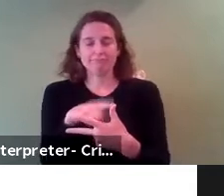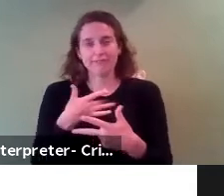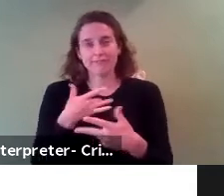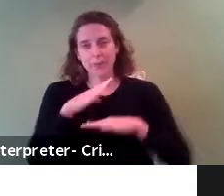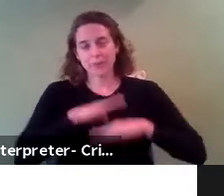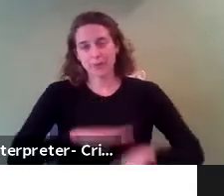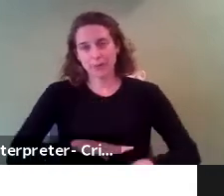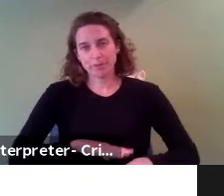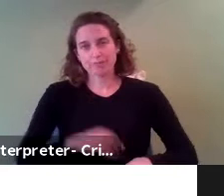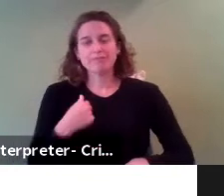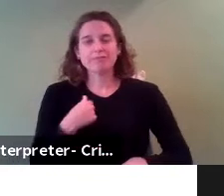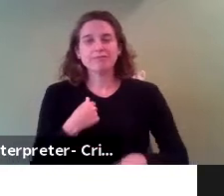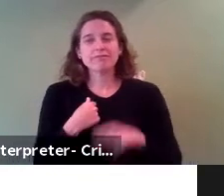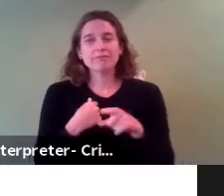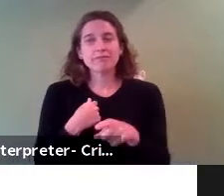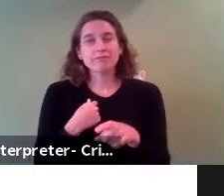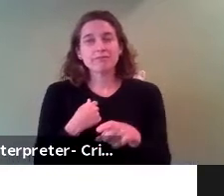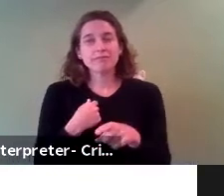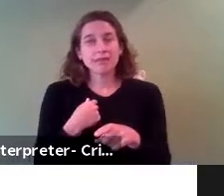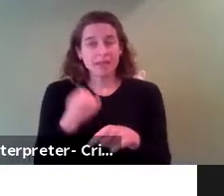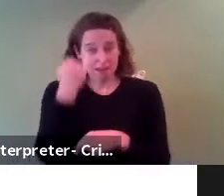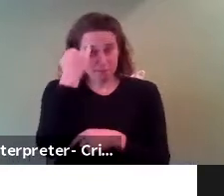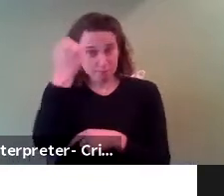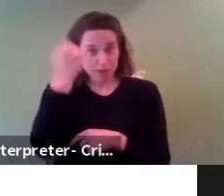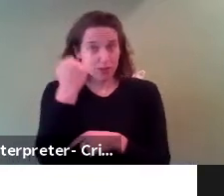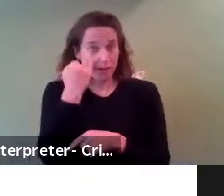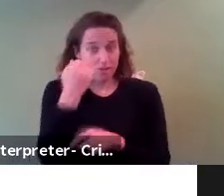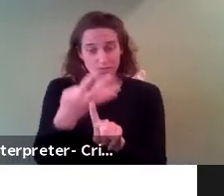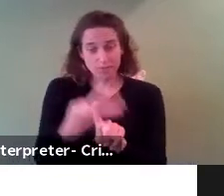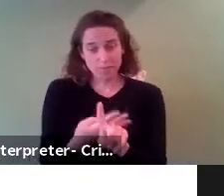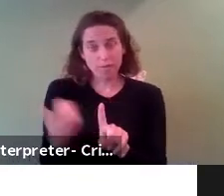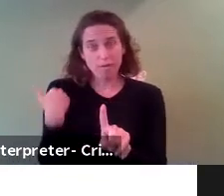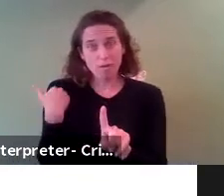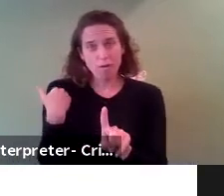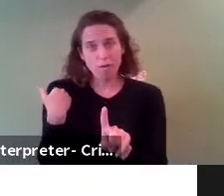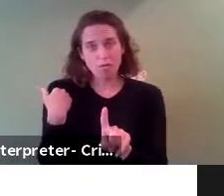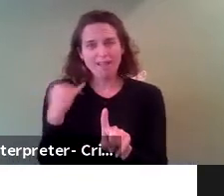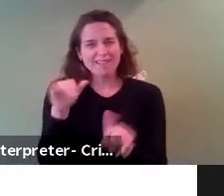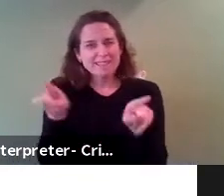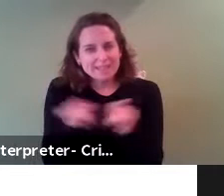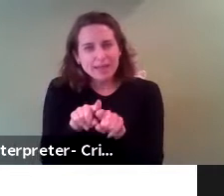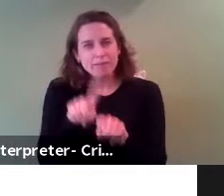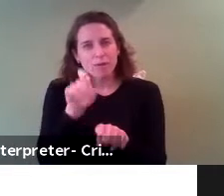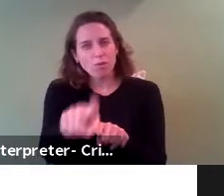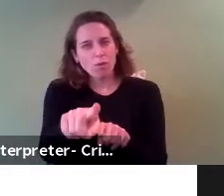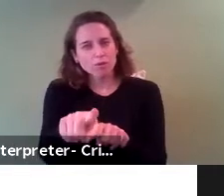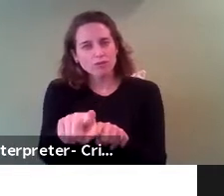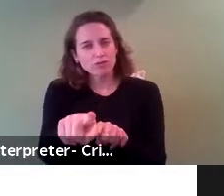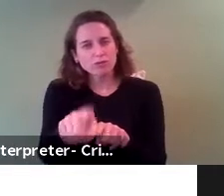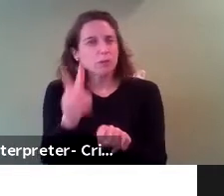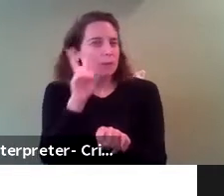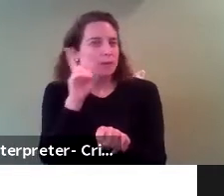Dr. Rich, if we asked this question maybe 4 months ago, if the responses might have been